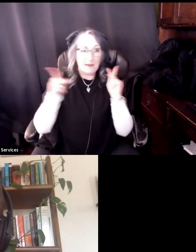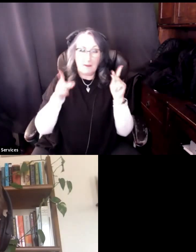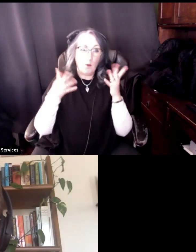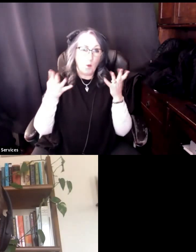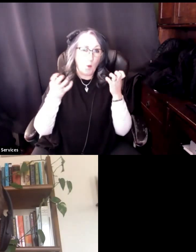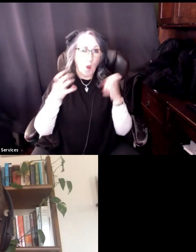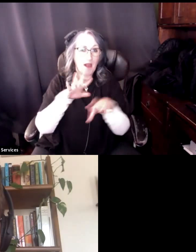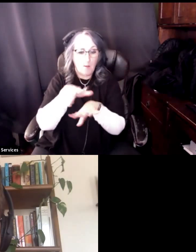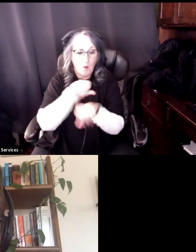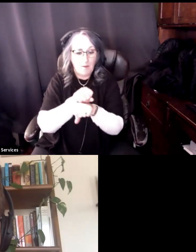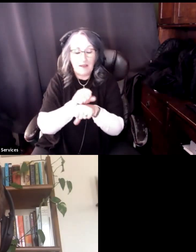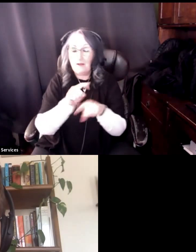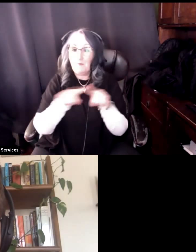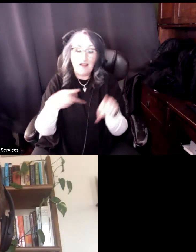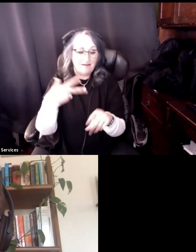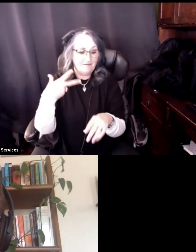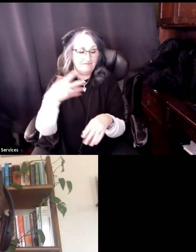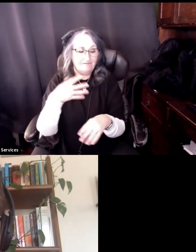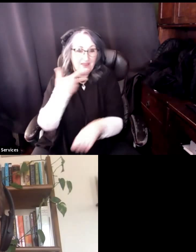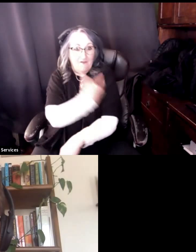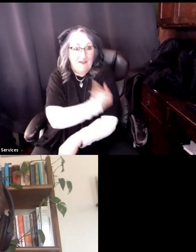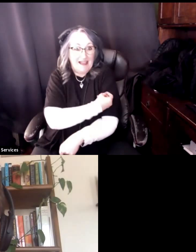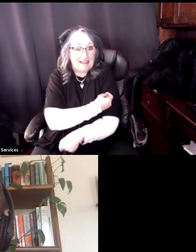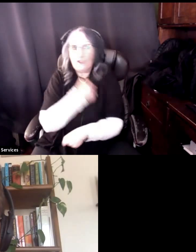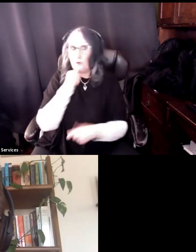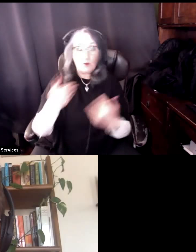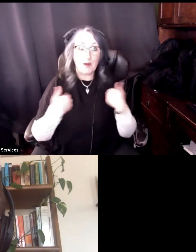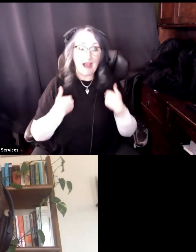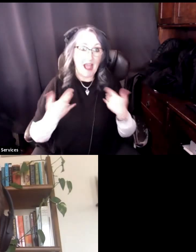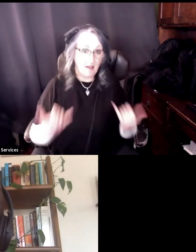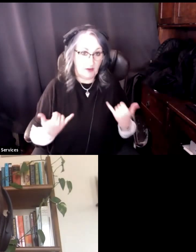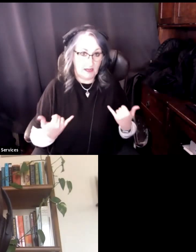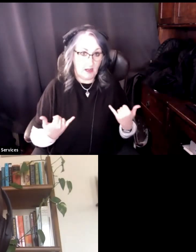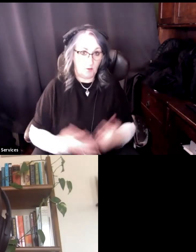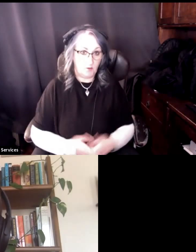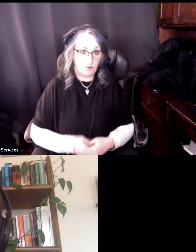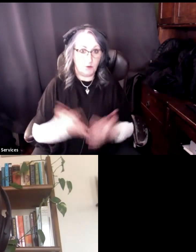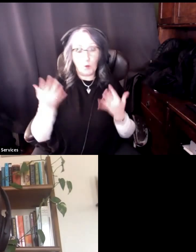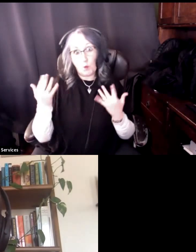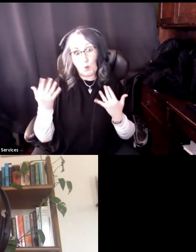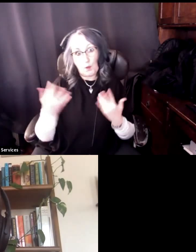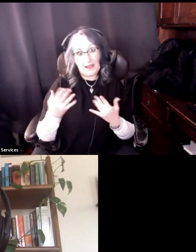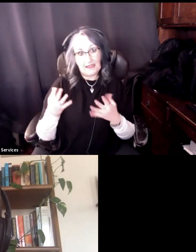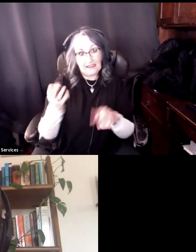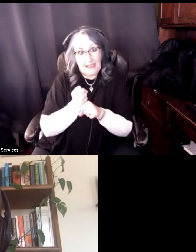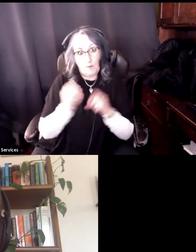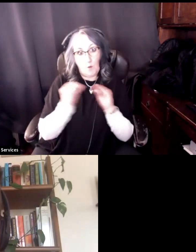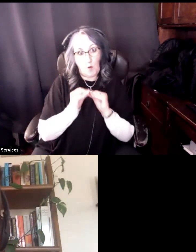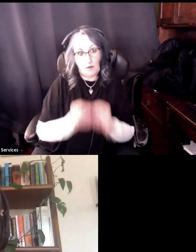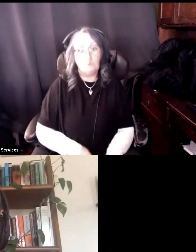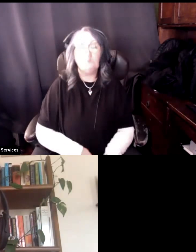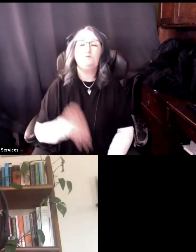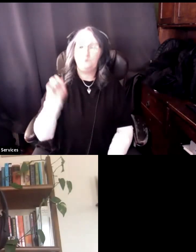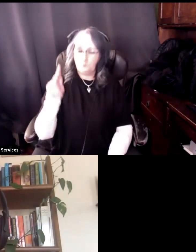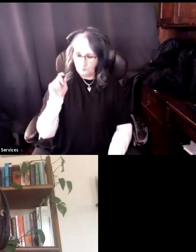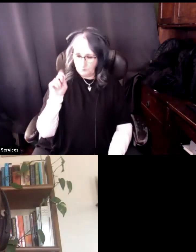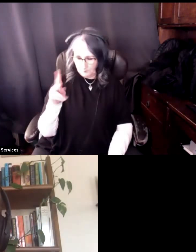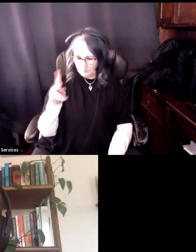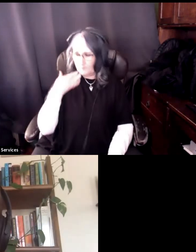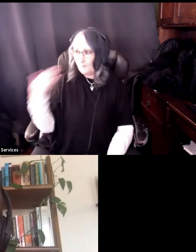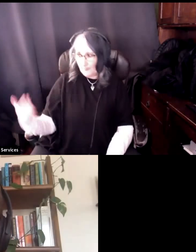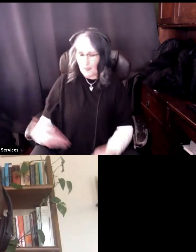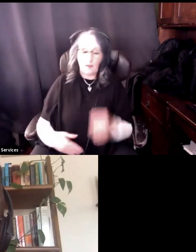there now. Yes. Okay, thank you very much. And there was